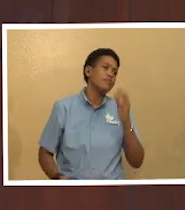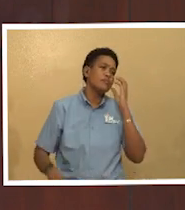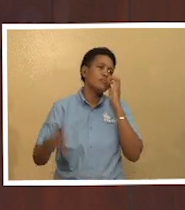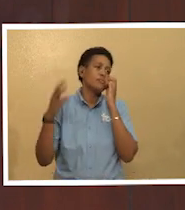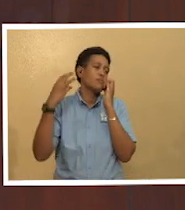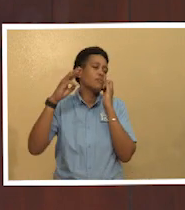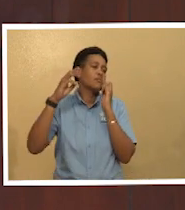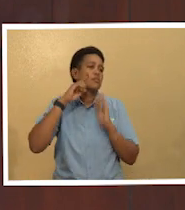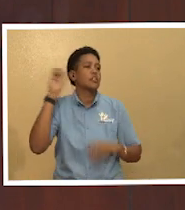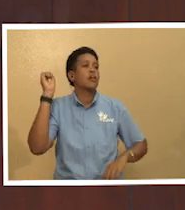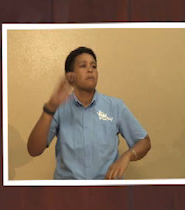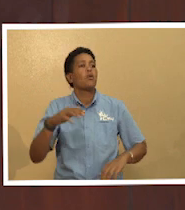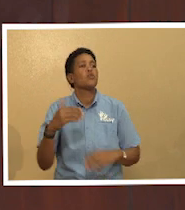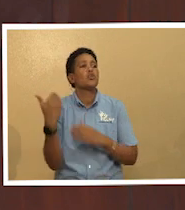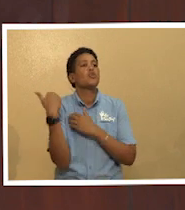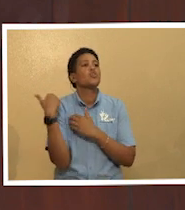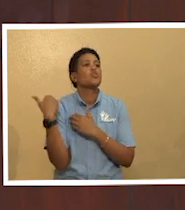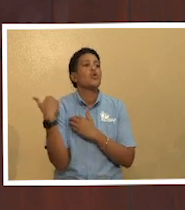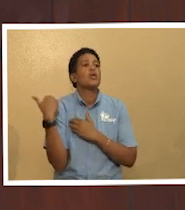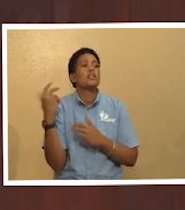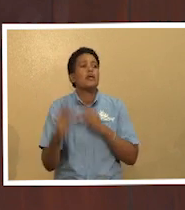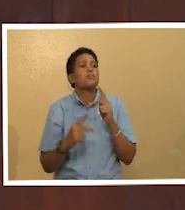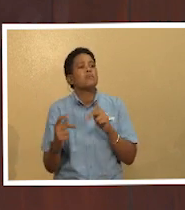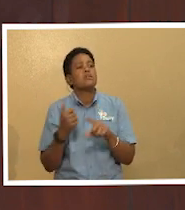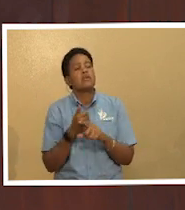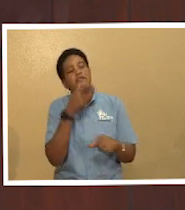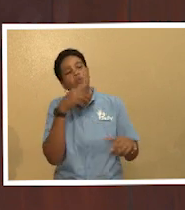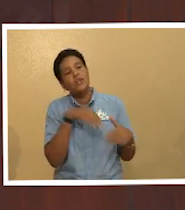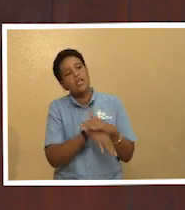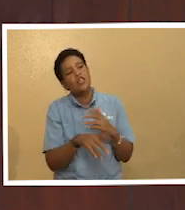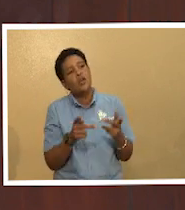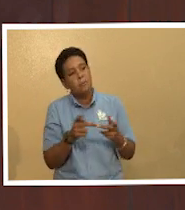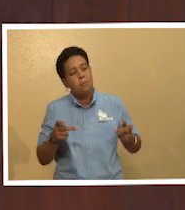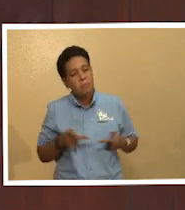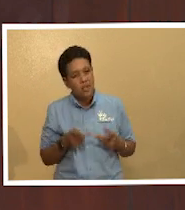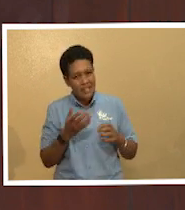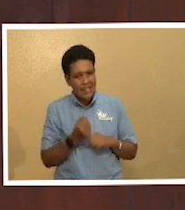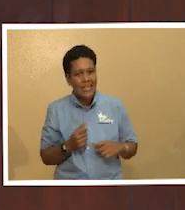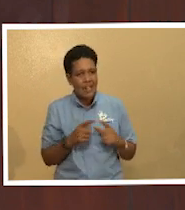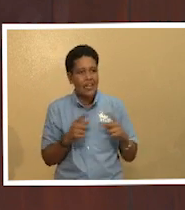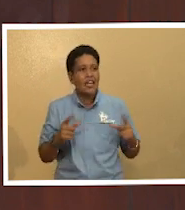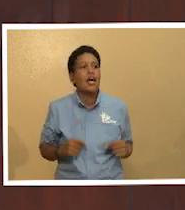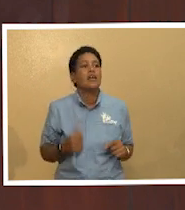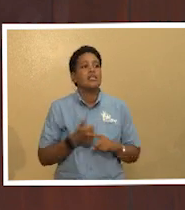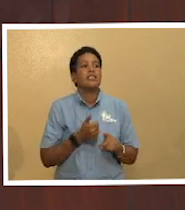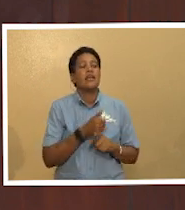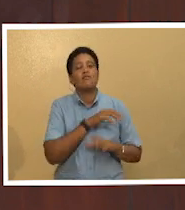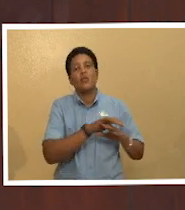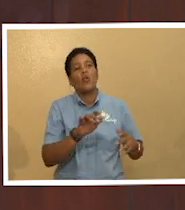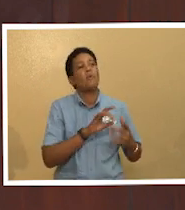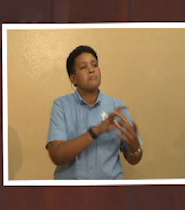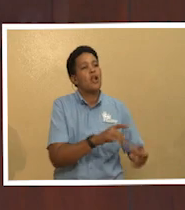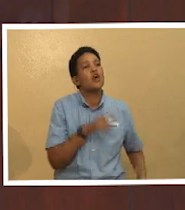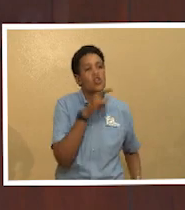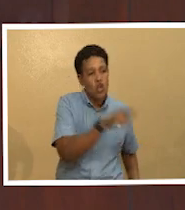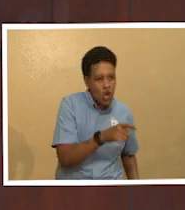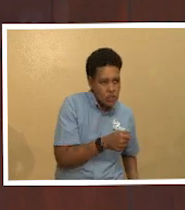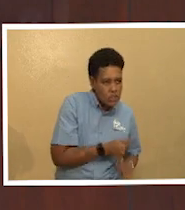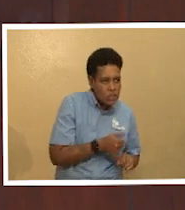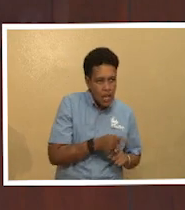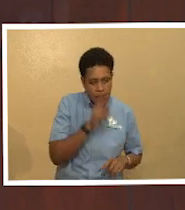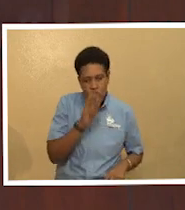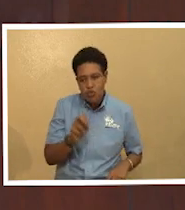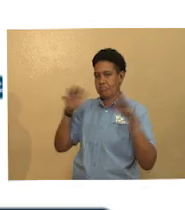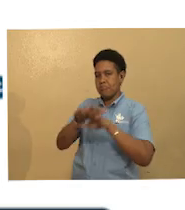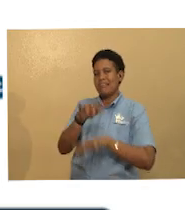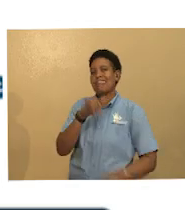duty on persons who get into possession of a card that doesn't belong to him or her to return it to